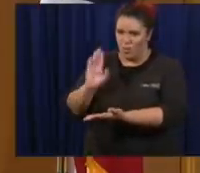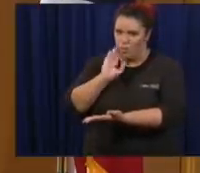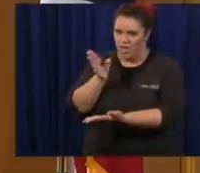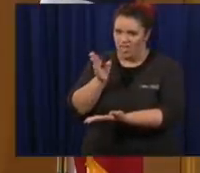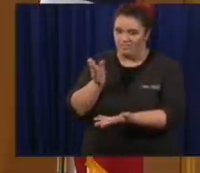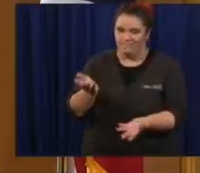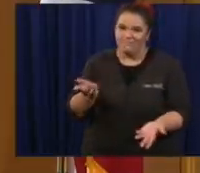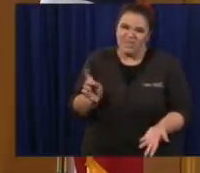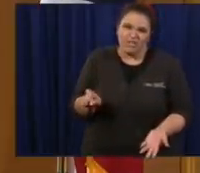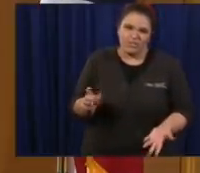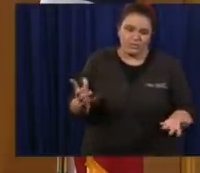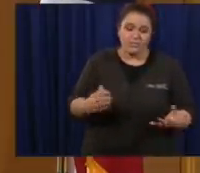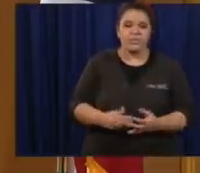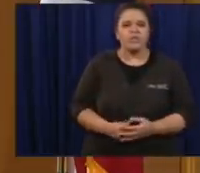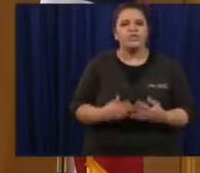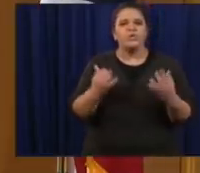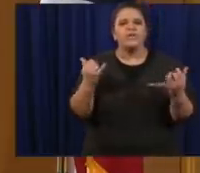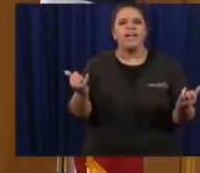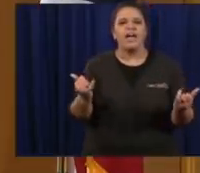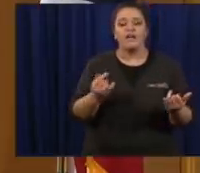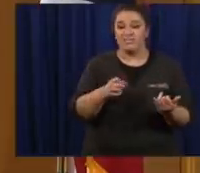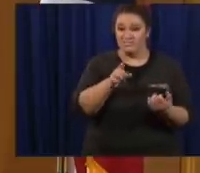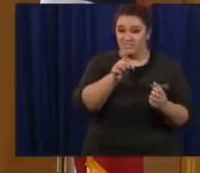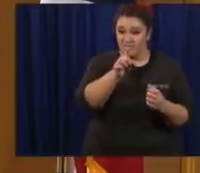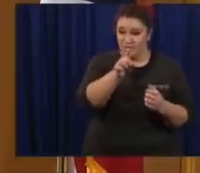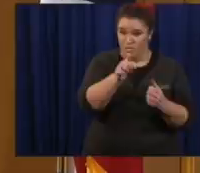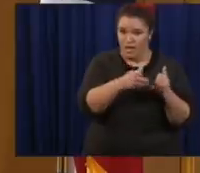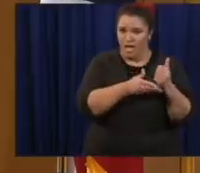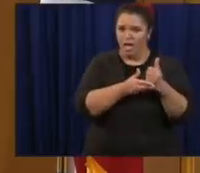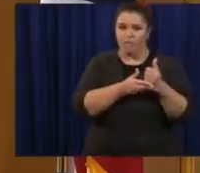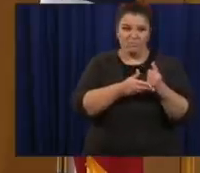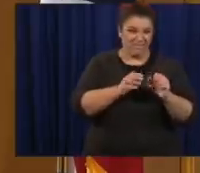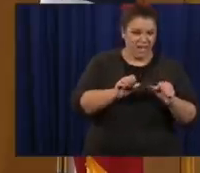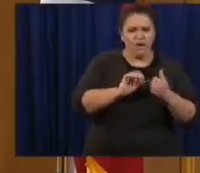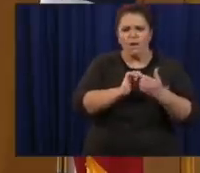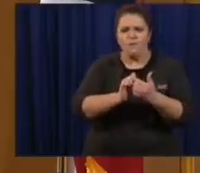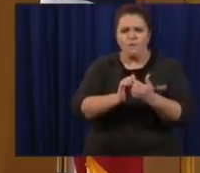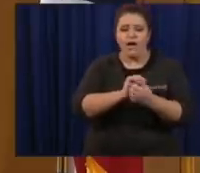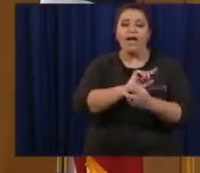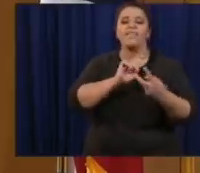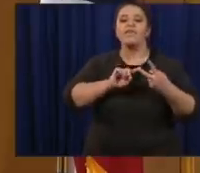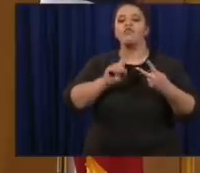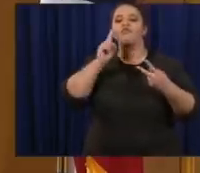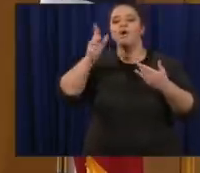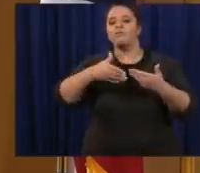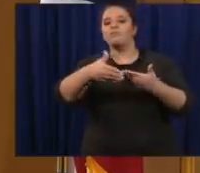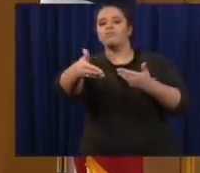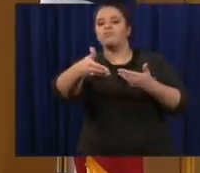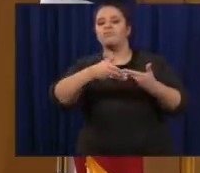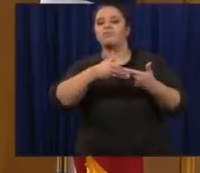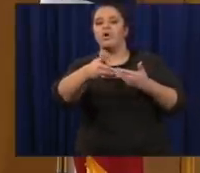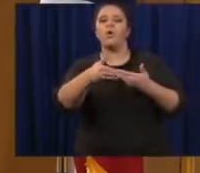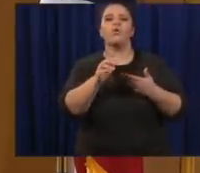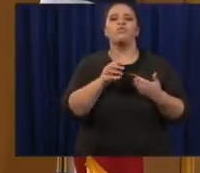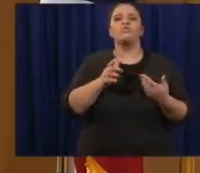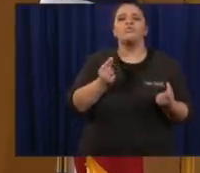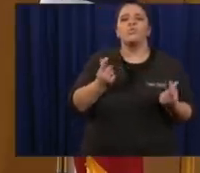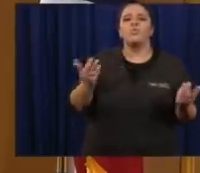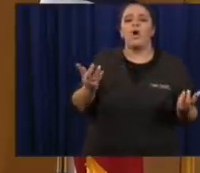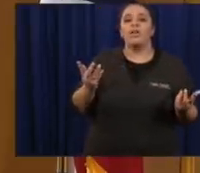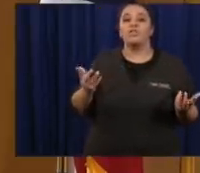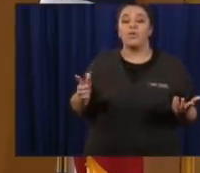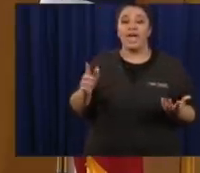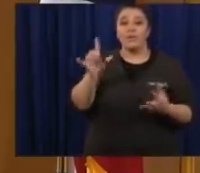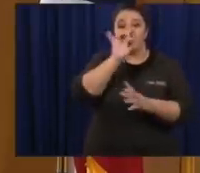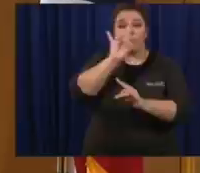you can do to help, and more importantly, in the long run, to make sure that there isn't any really long-term damage to those public entities?